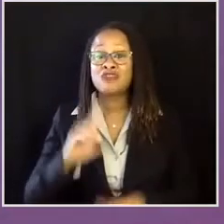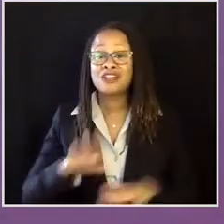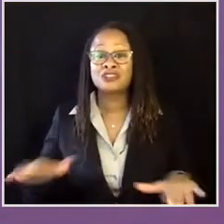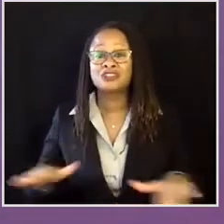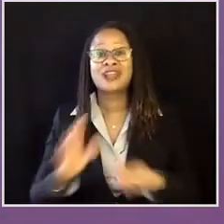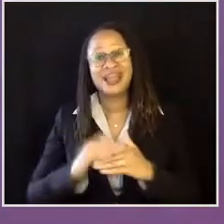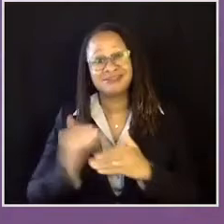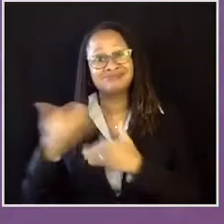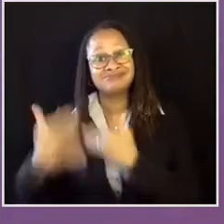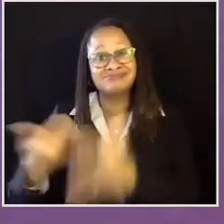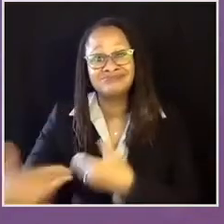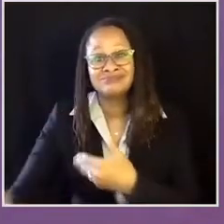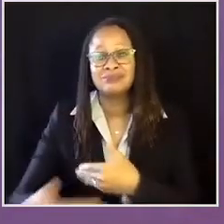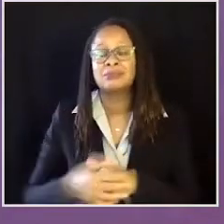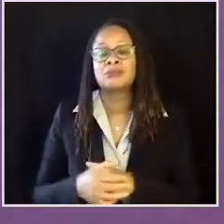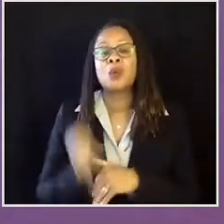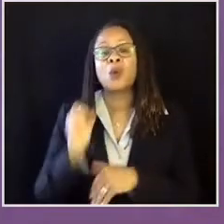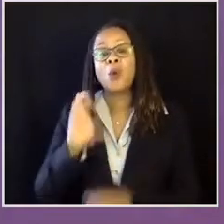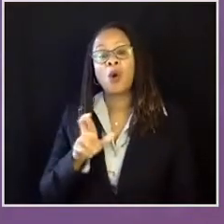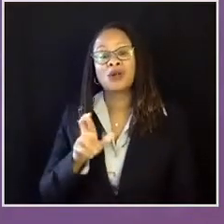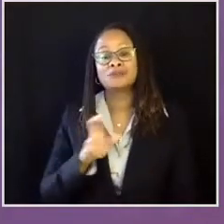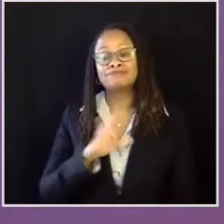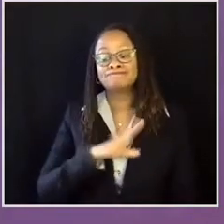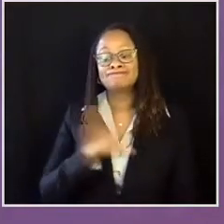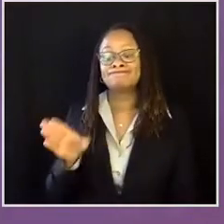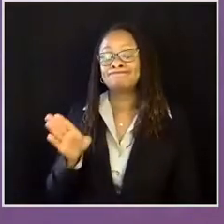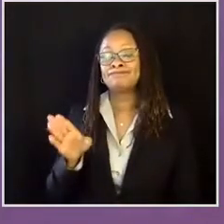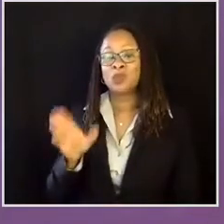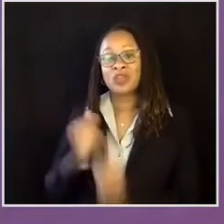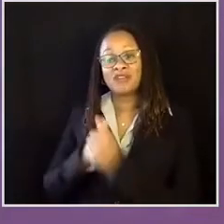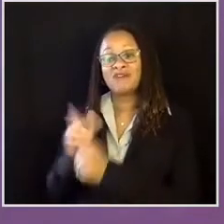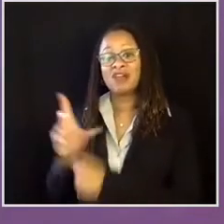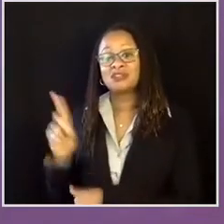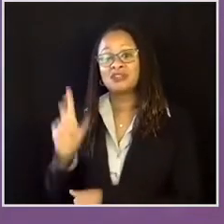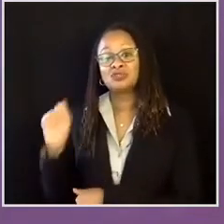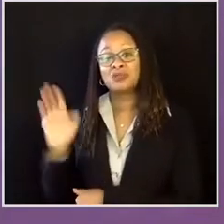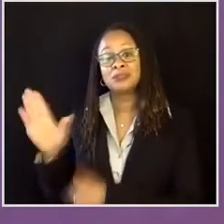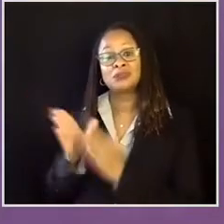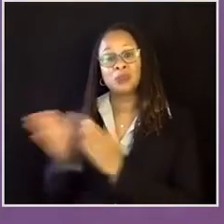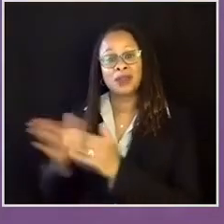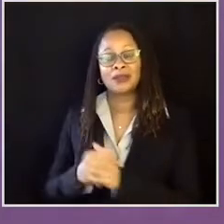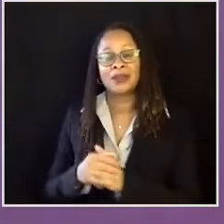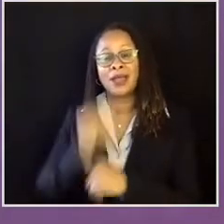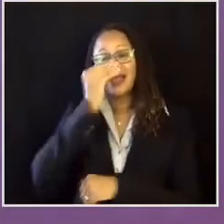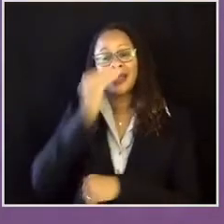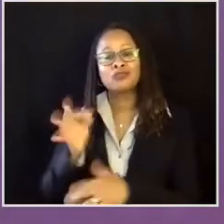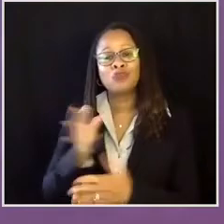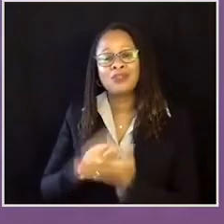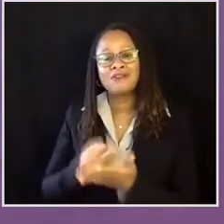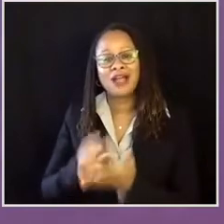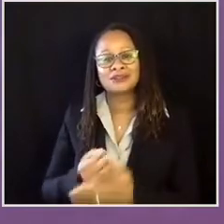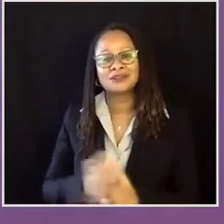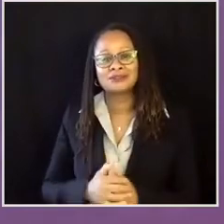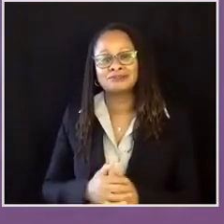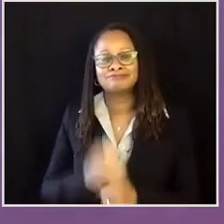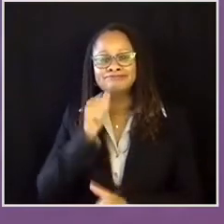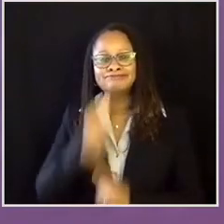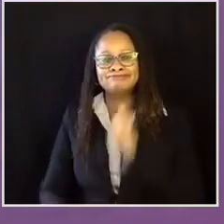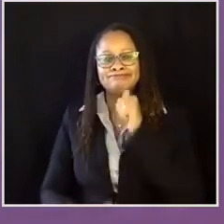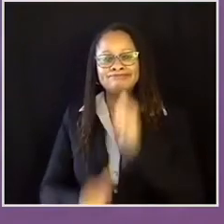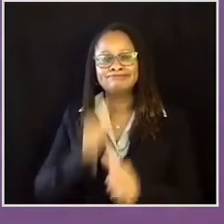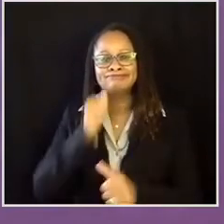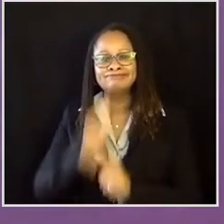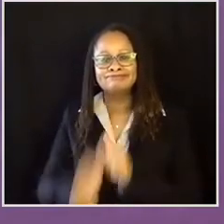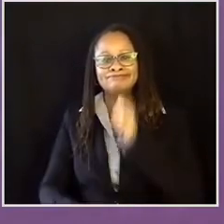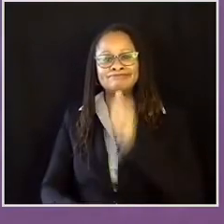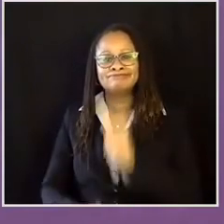Or we can do it Donald Trump's way. Ignore the facts, deny reality,